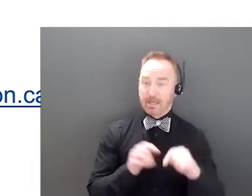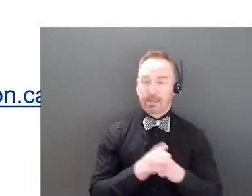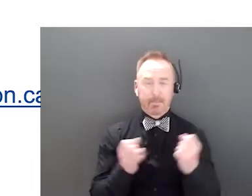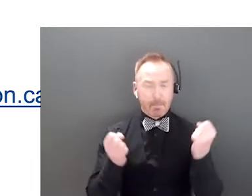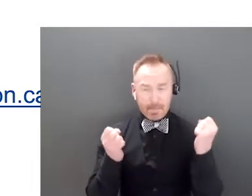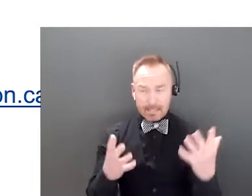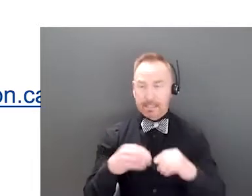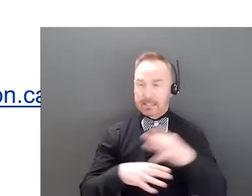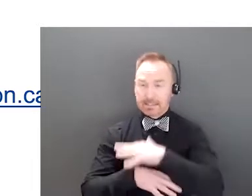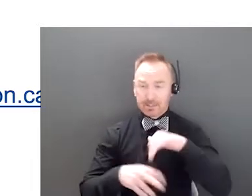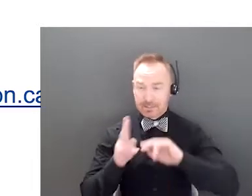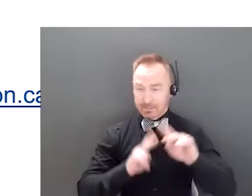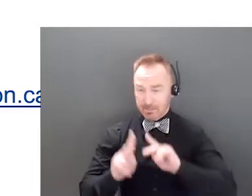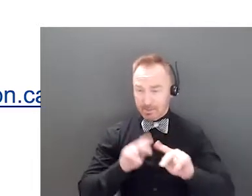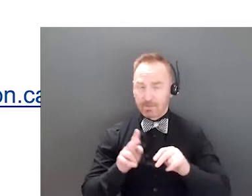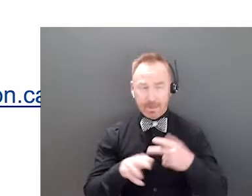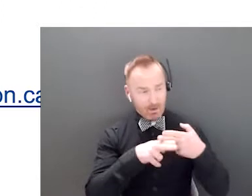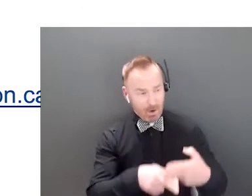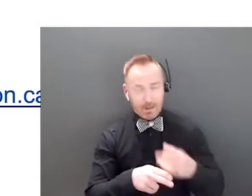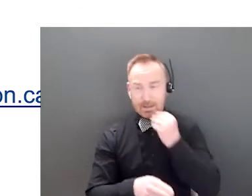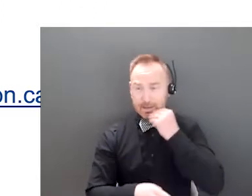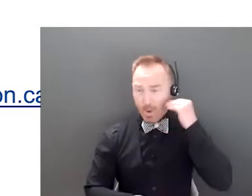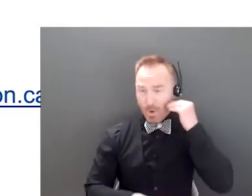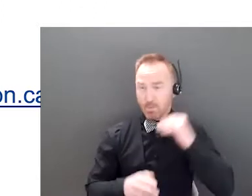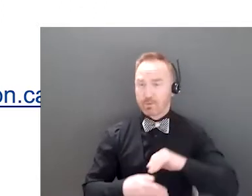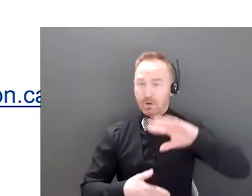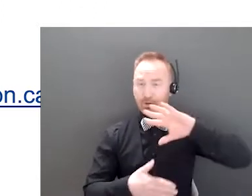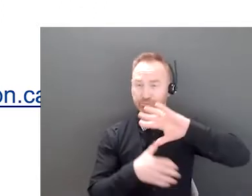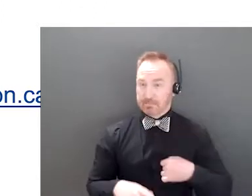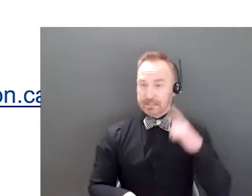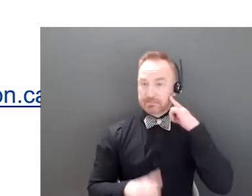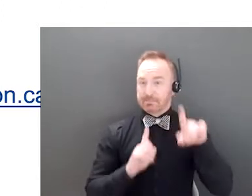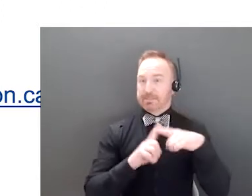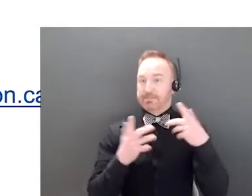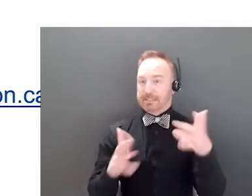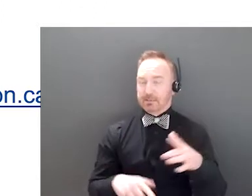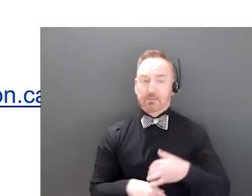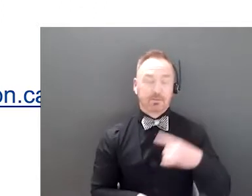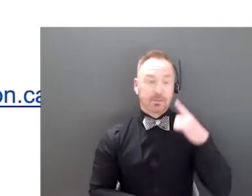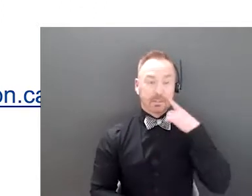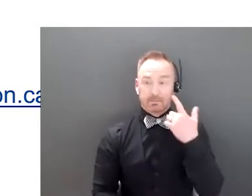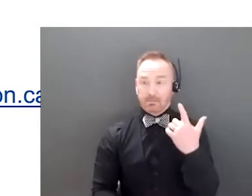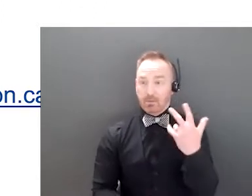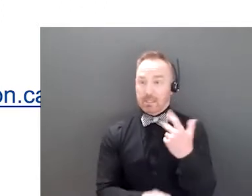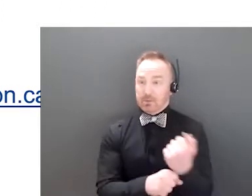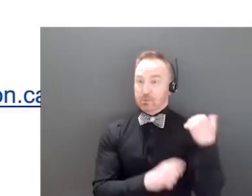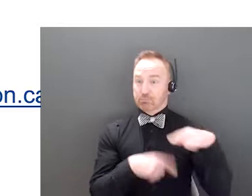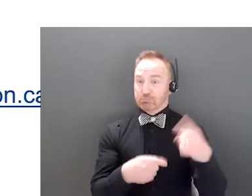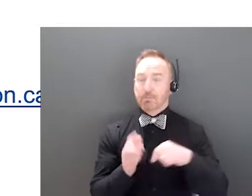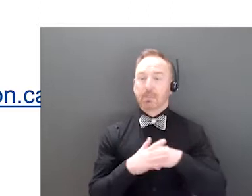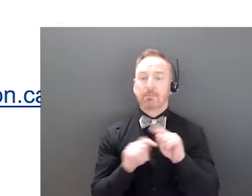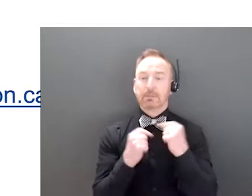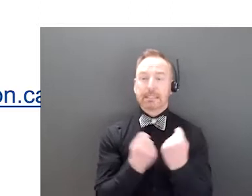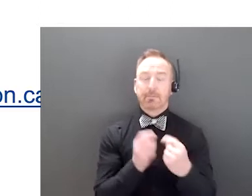Turtle Island, and we are grateful to have the opportunity to conduct our work on it. So over the last 3 years, our team at the